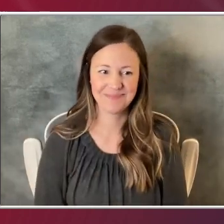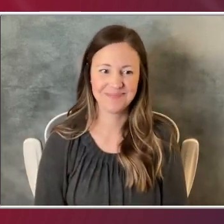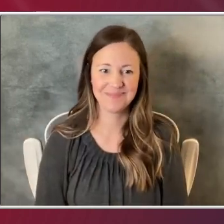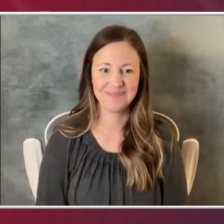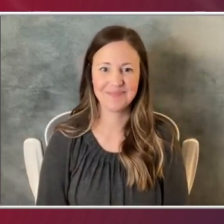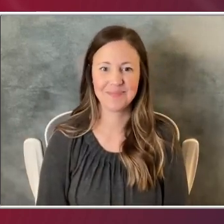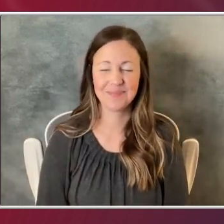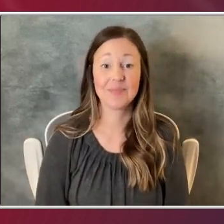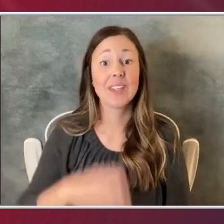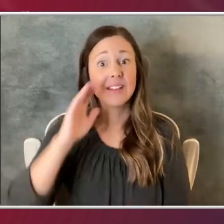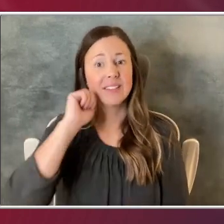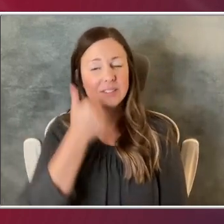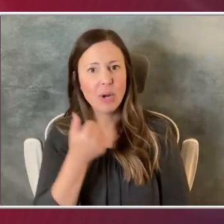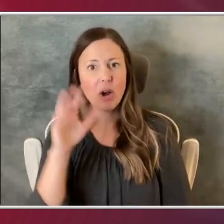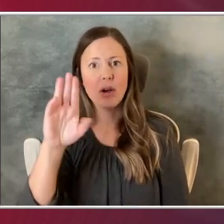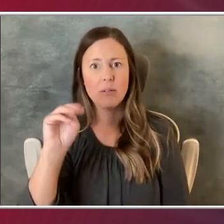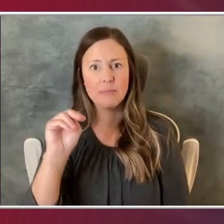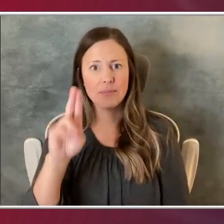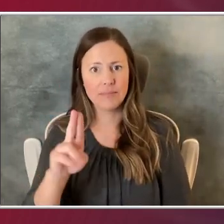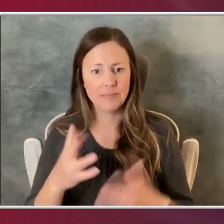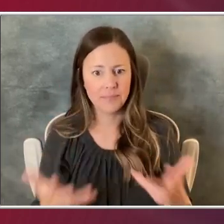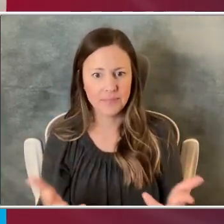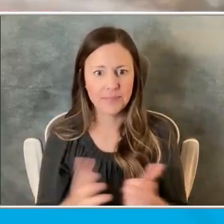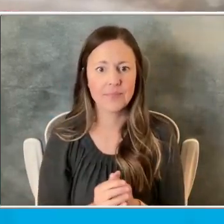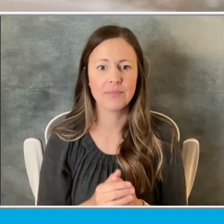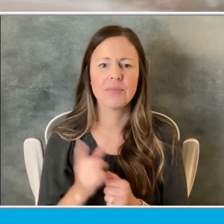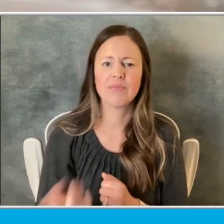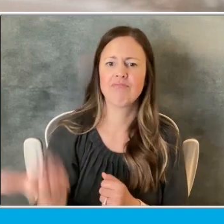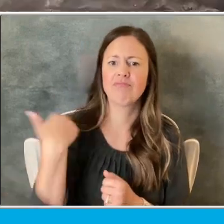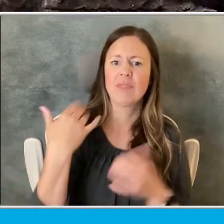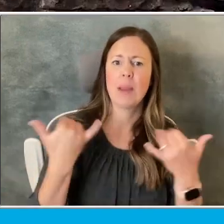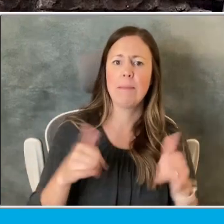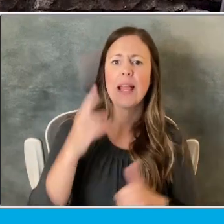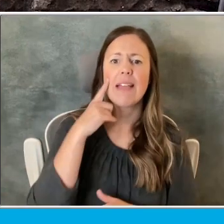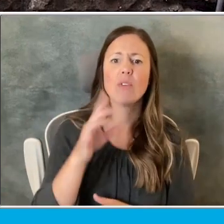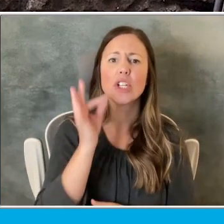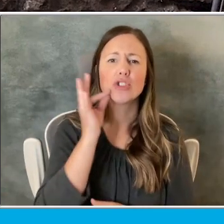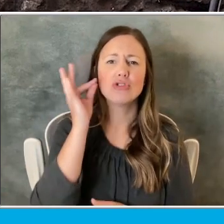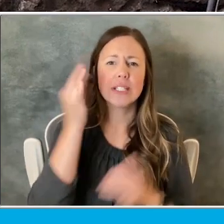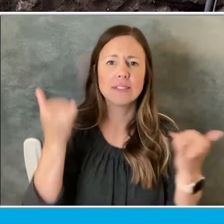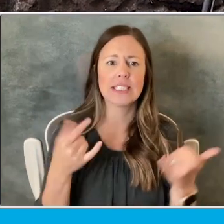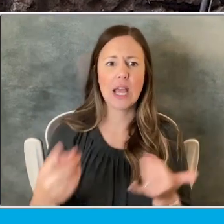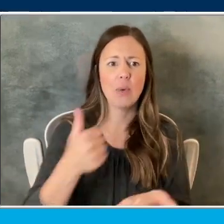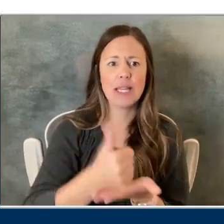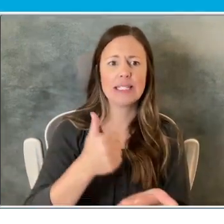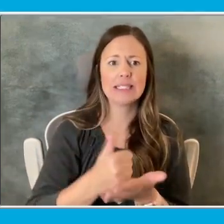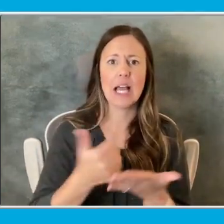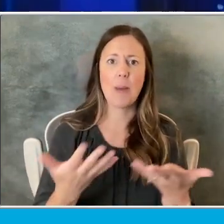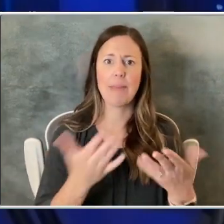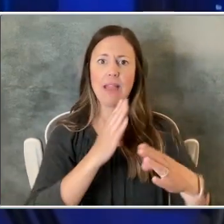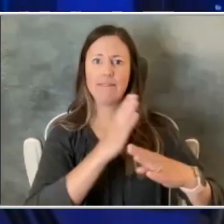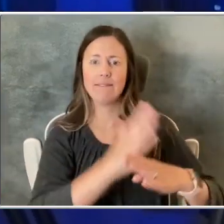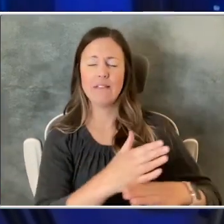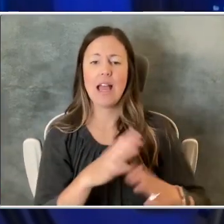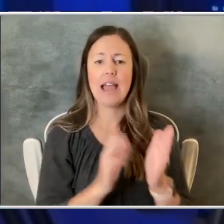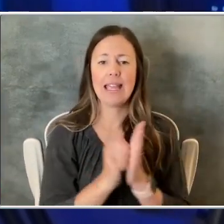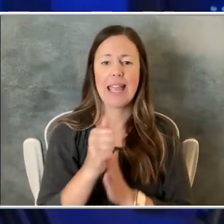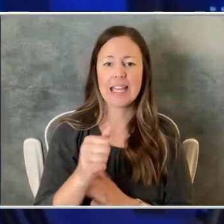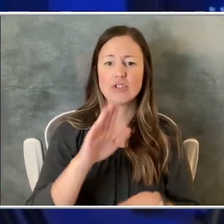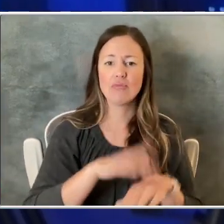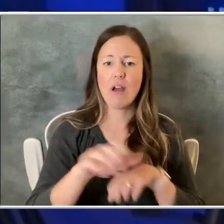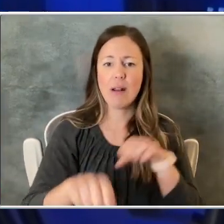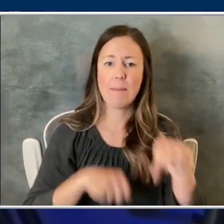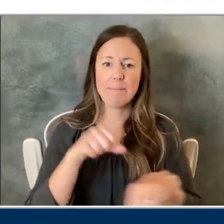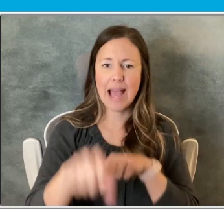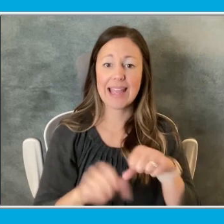up tomorrow on the Morning Medical Update. He used to play for the Chiefs. Now he's helping fight cancer on a bike. I'm Jessica Lovell on the next